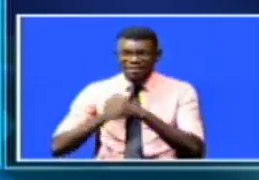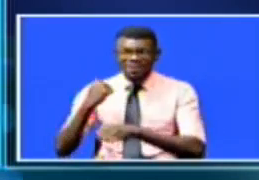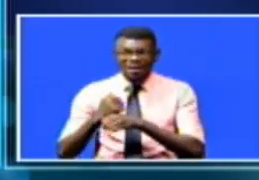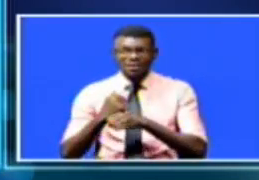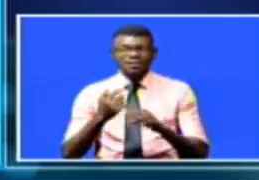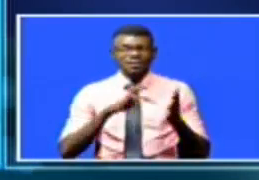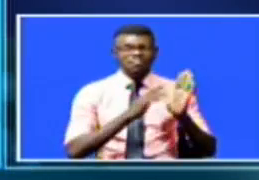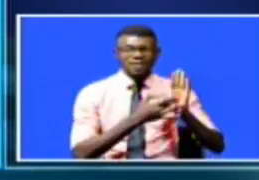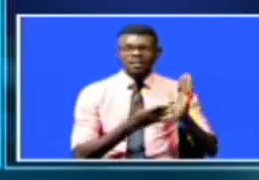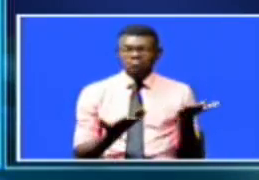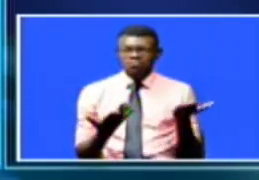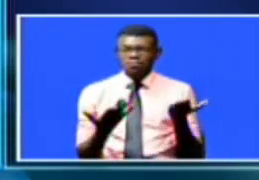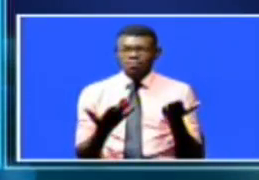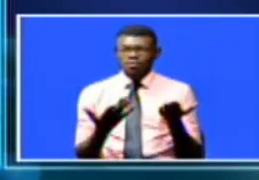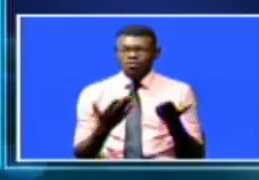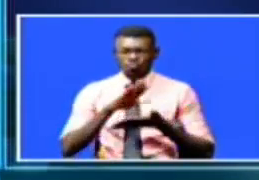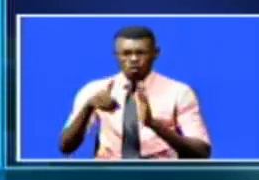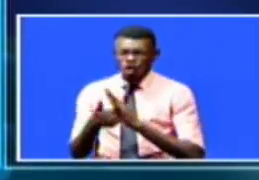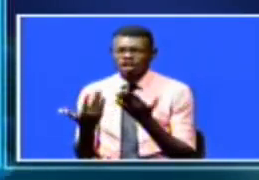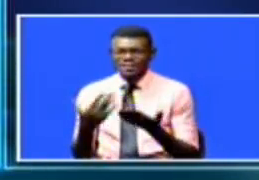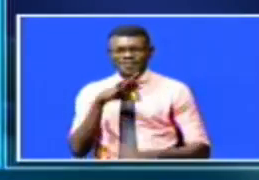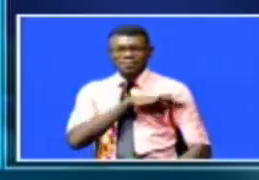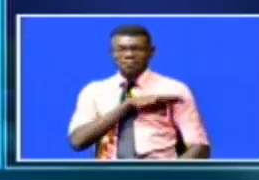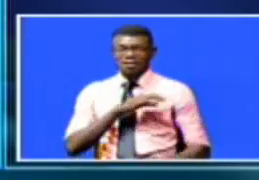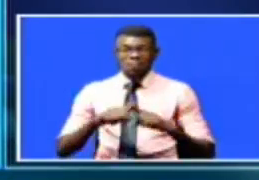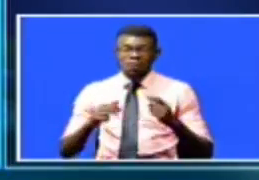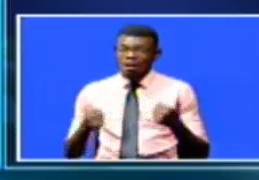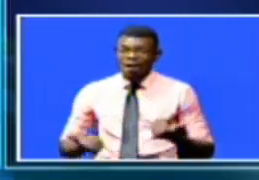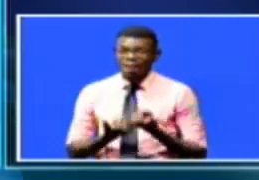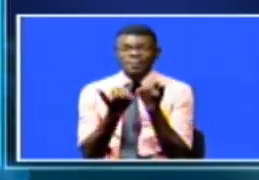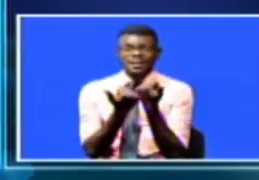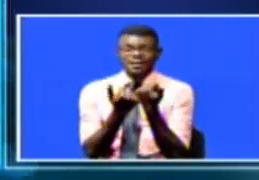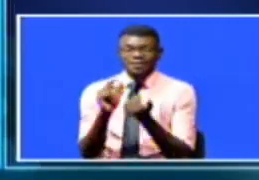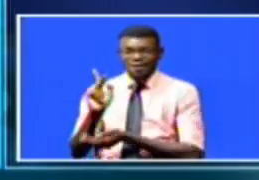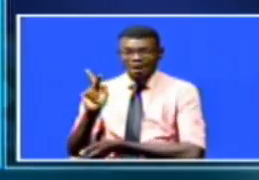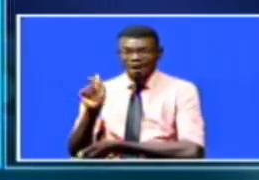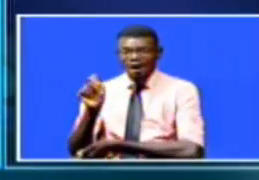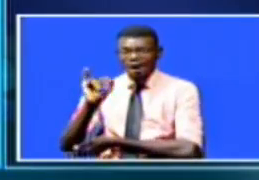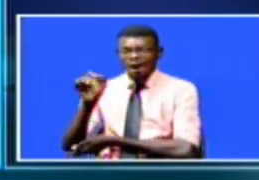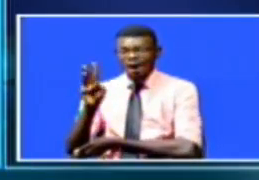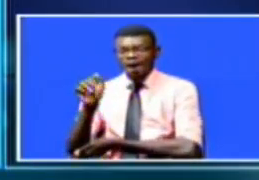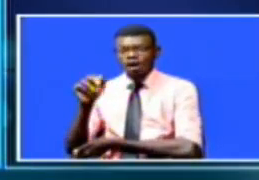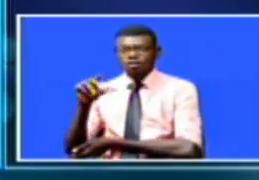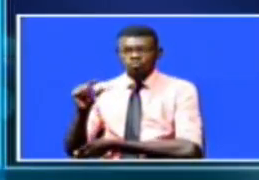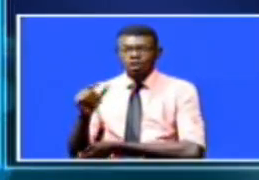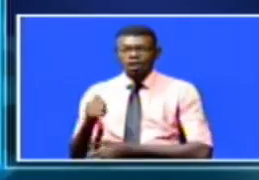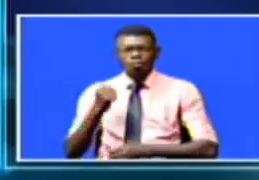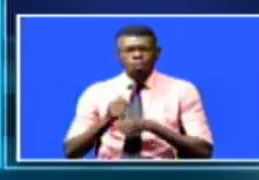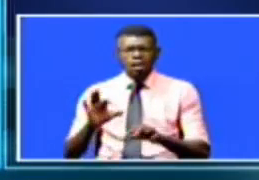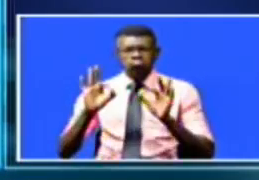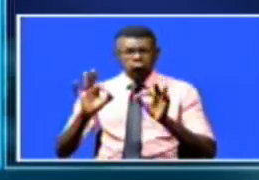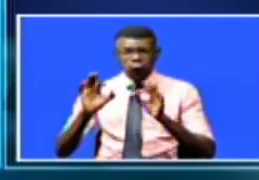be able to get a year. But things happen and things change. Senator Kajwang did a very good job. And Ongeri was like, well, continue doing